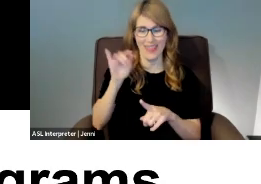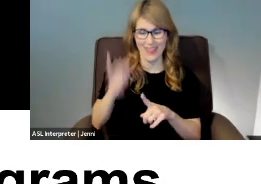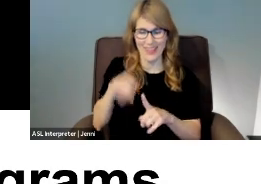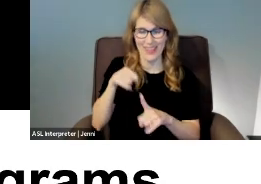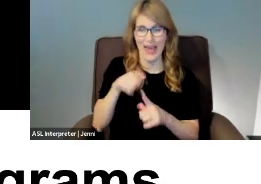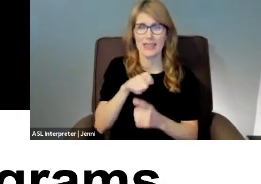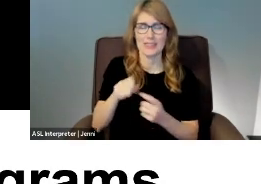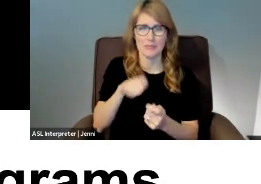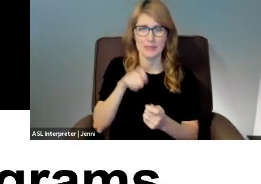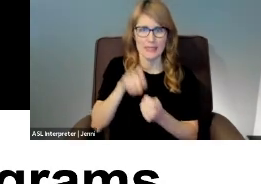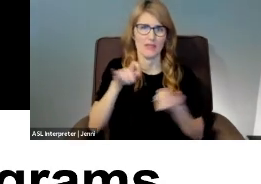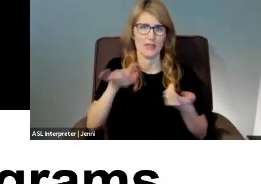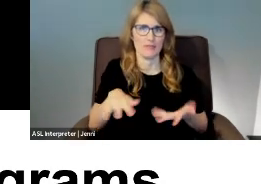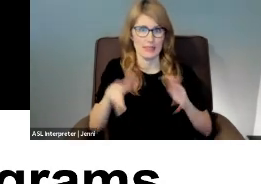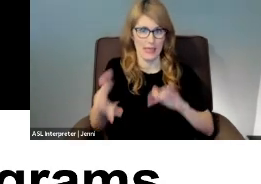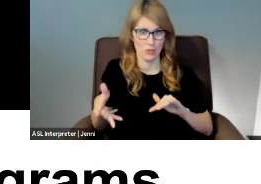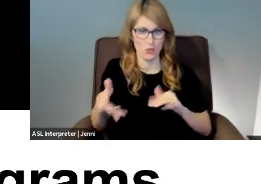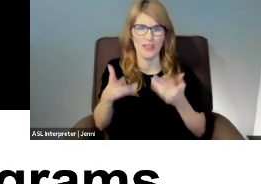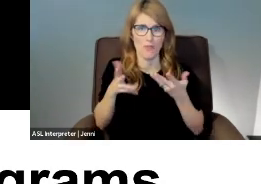disaster.